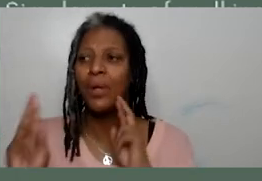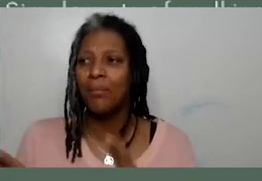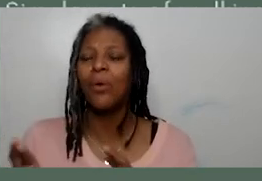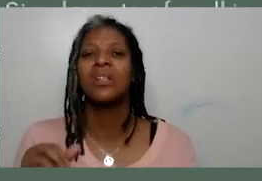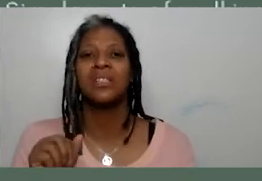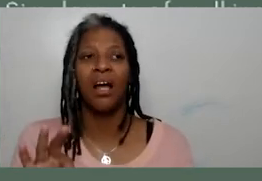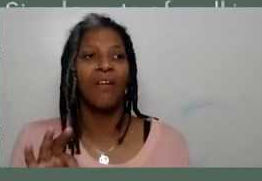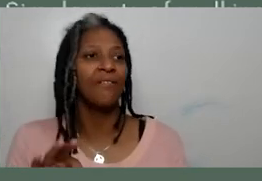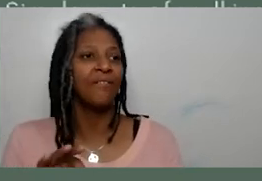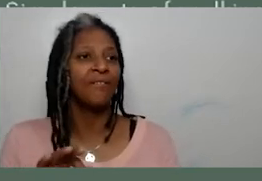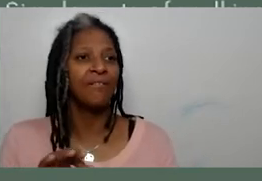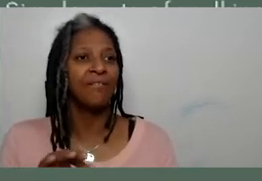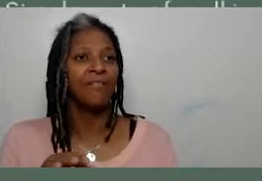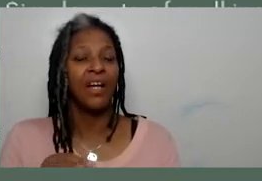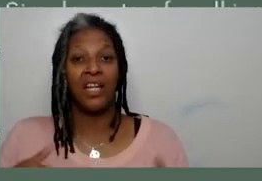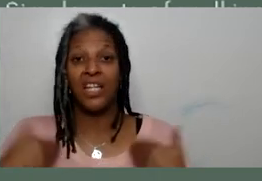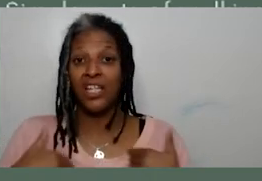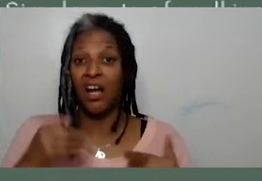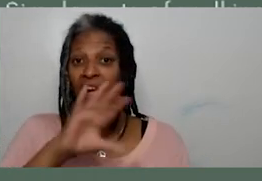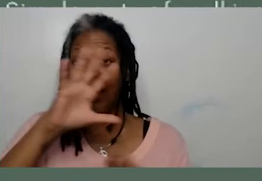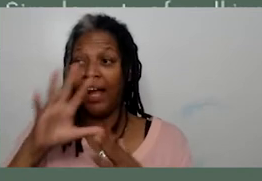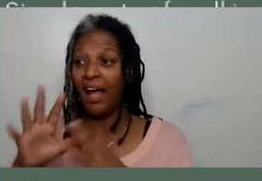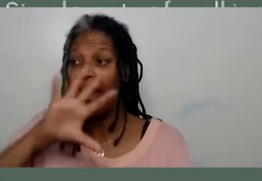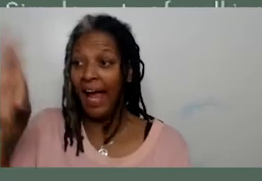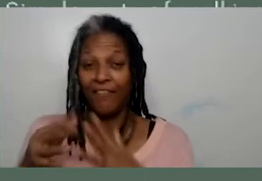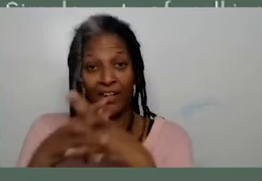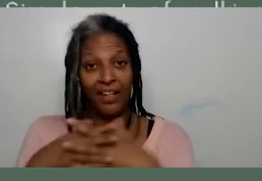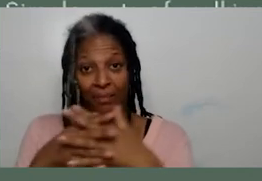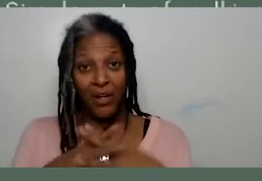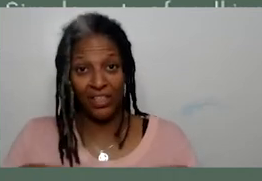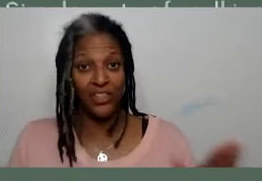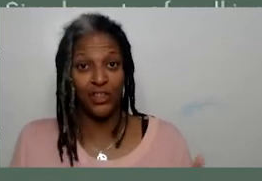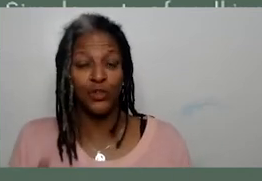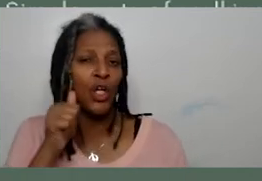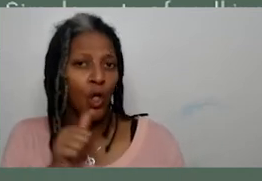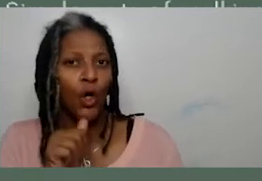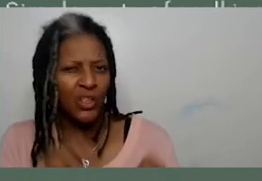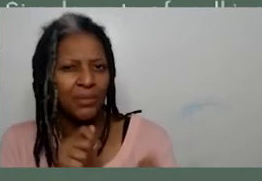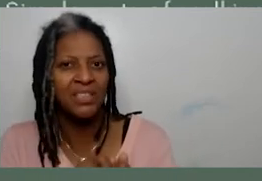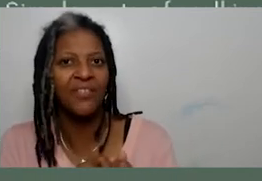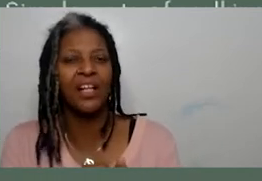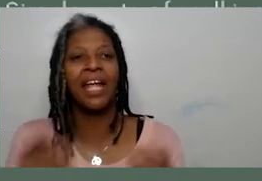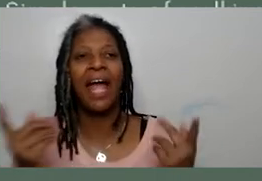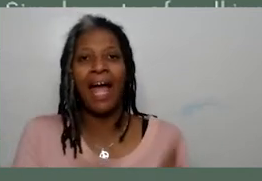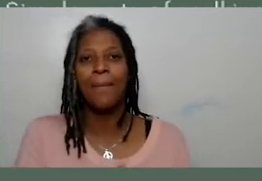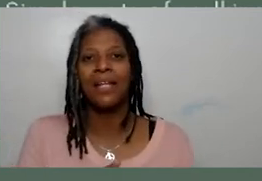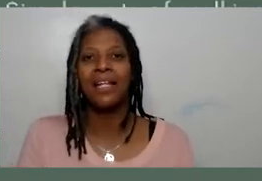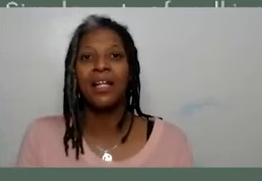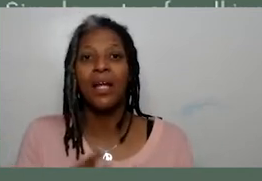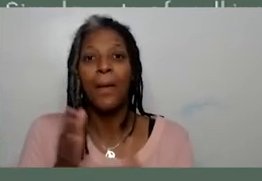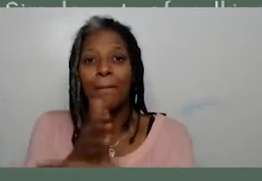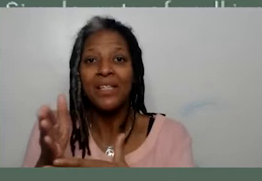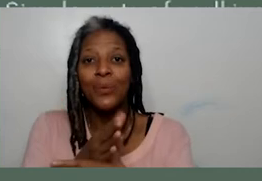brutality towards younger African-American children, particularly African-American girls, happen around the ages of 8 to 10 years old.